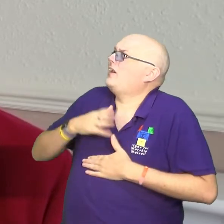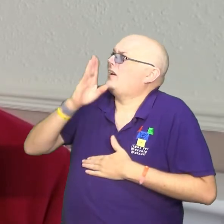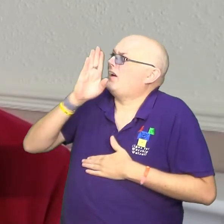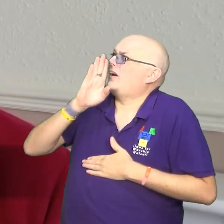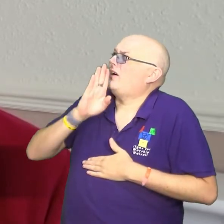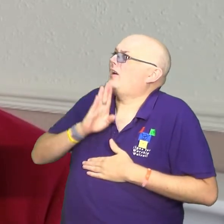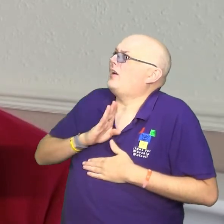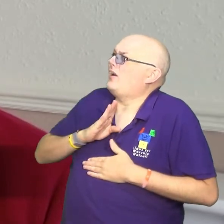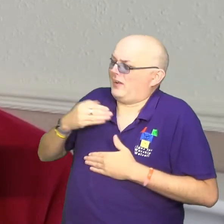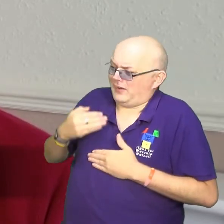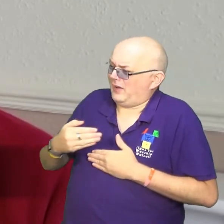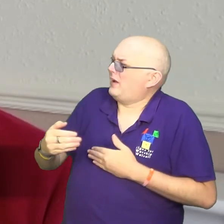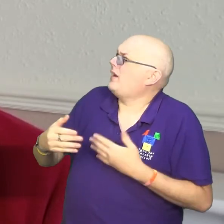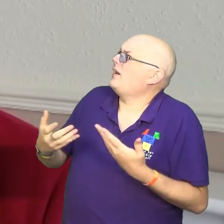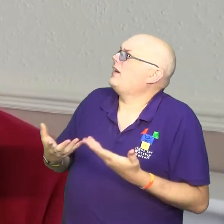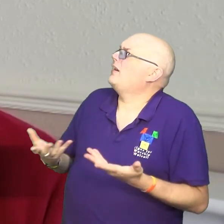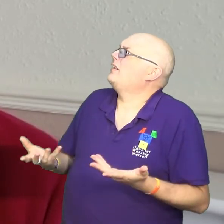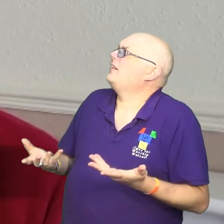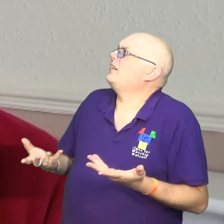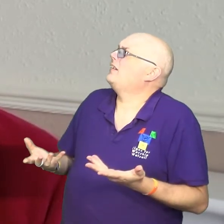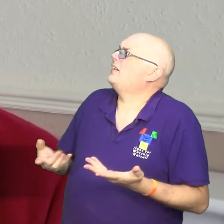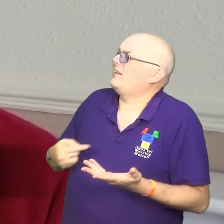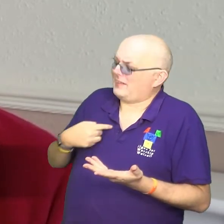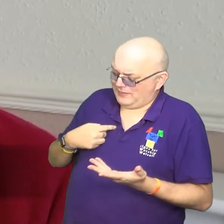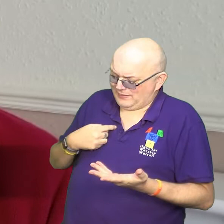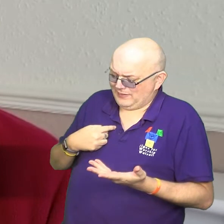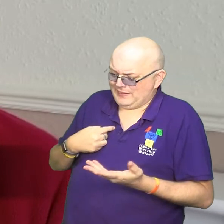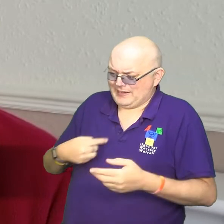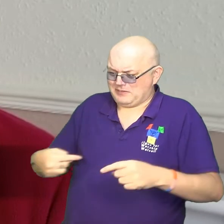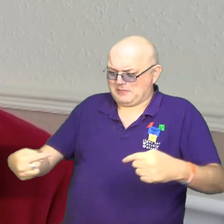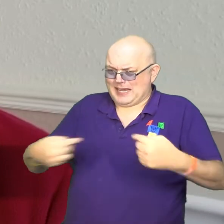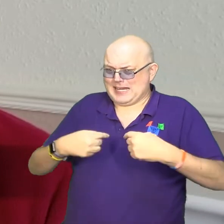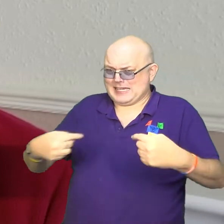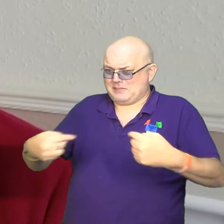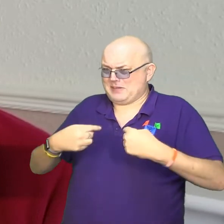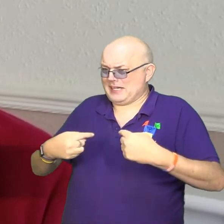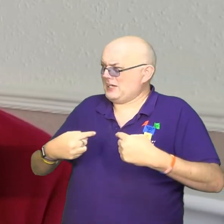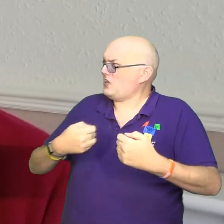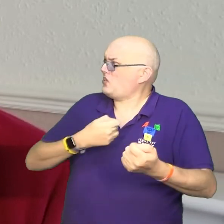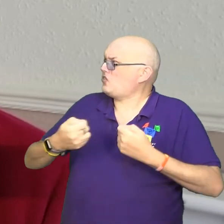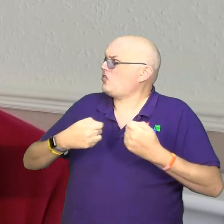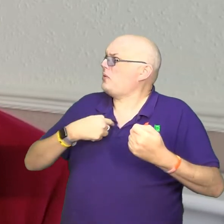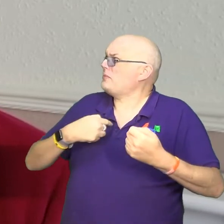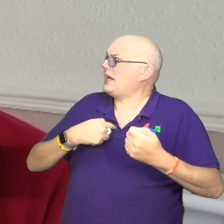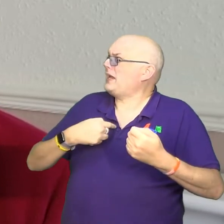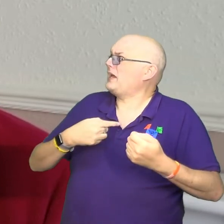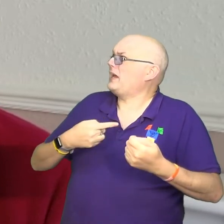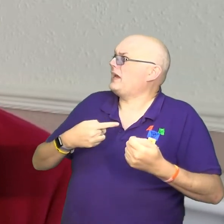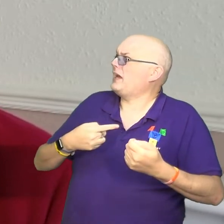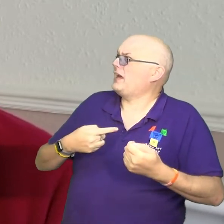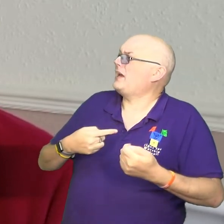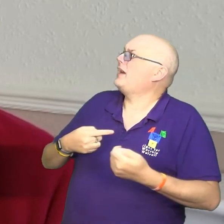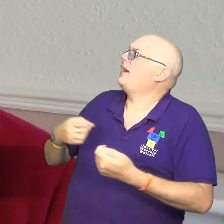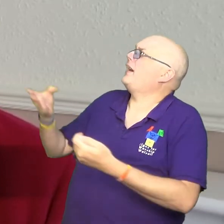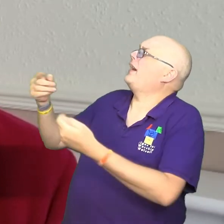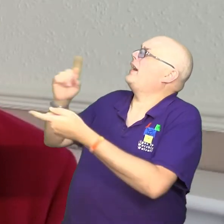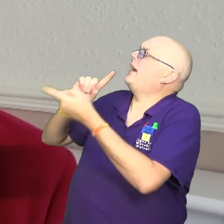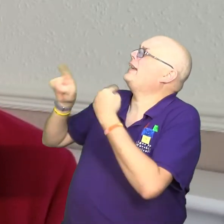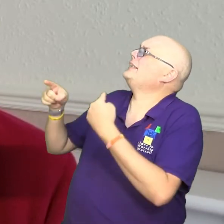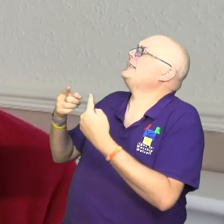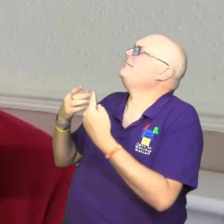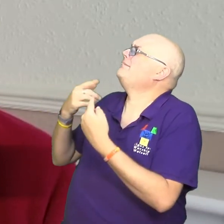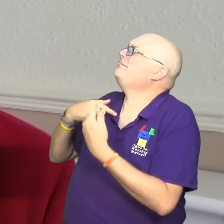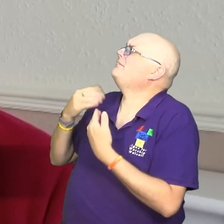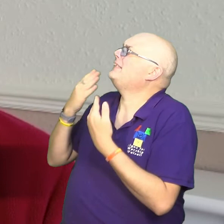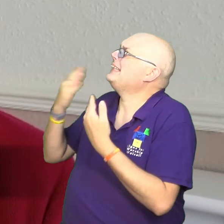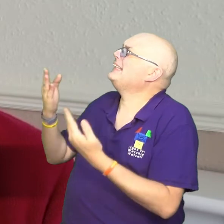with sorrow in my heart every day? How long will my enemy have the upper hand? Turn and answer me,